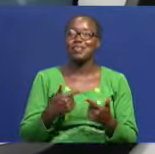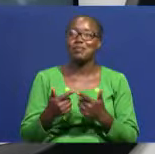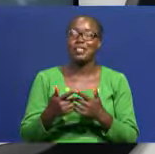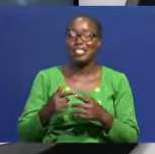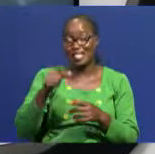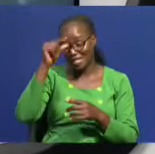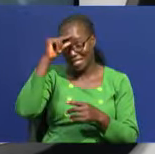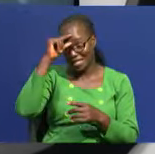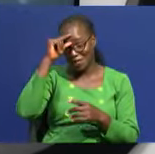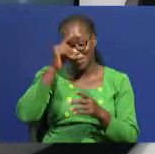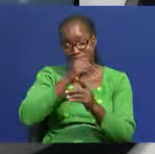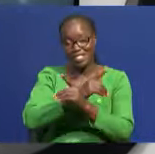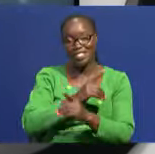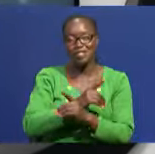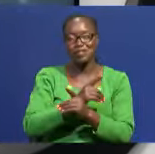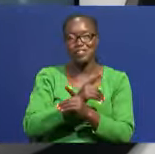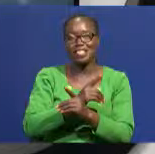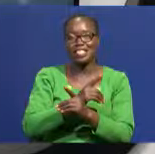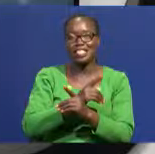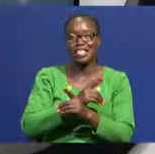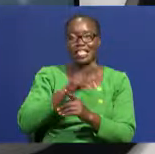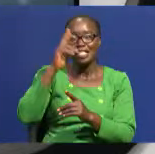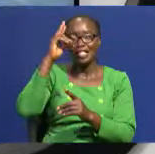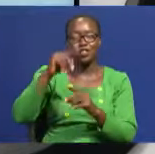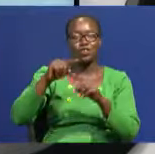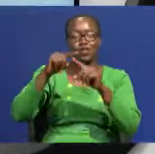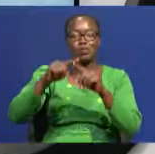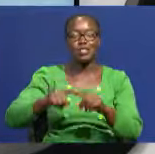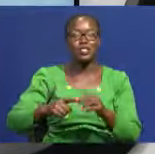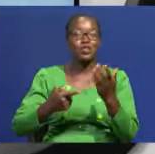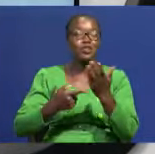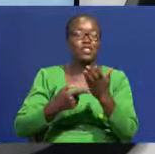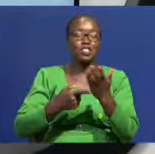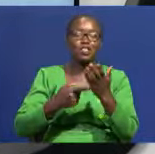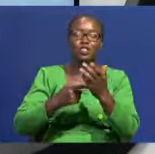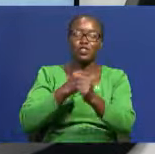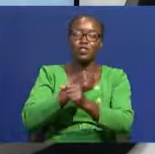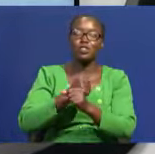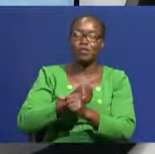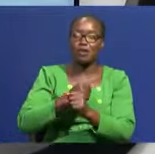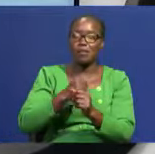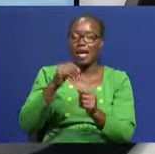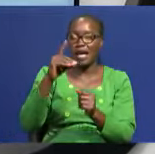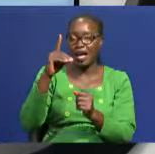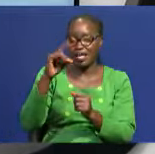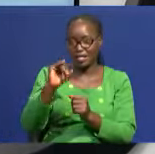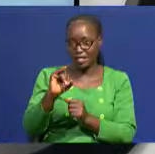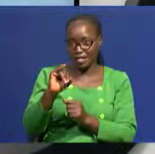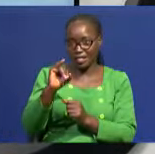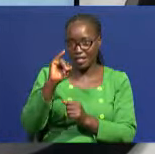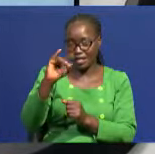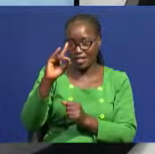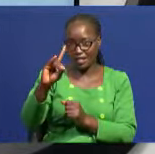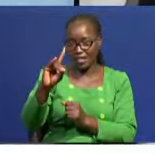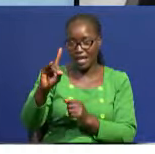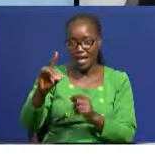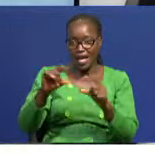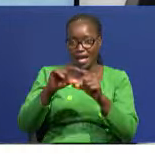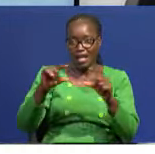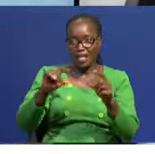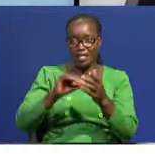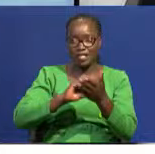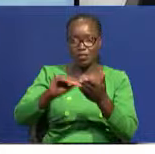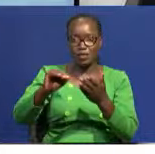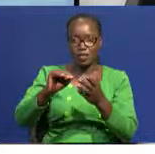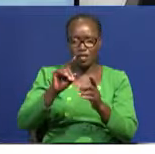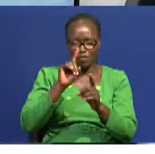the government has defended its course of leveraging technology to secure identification cards after eliminating the